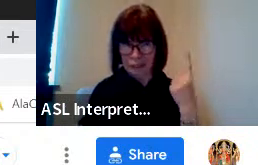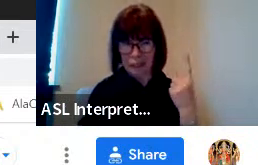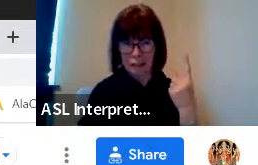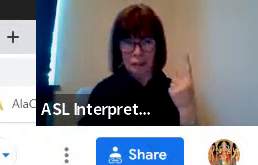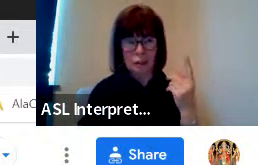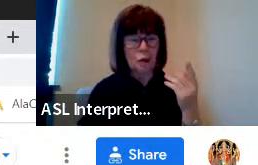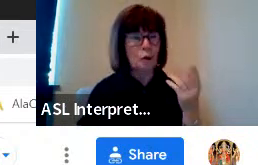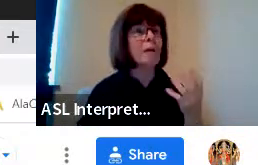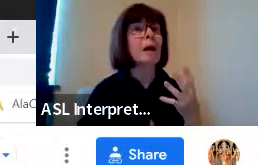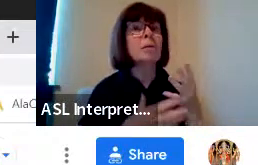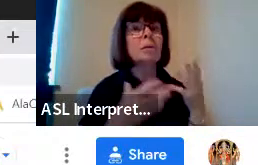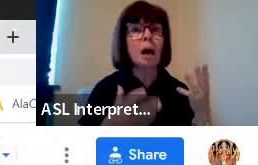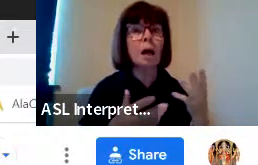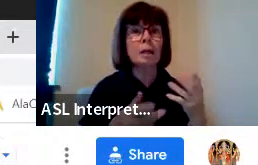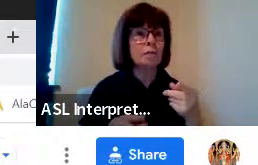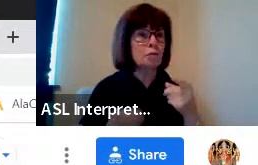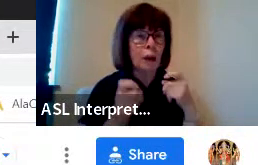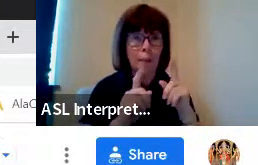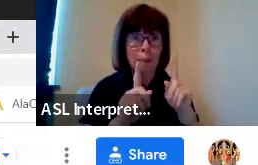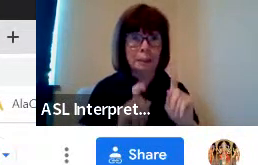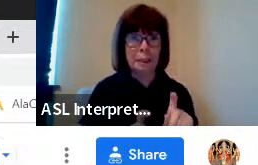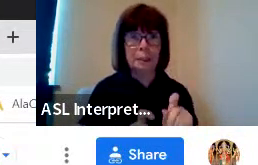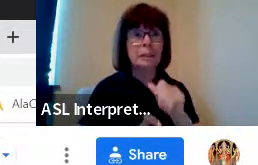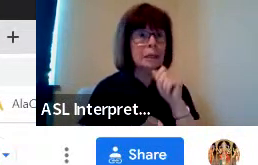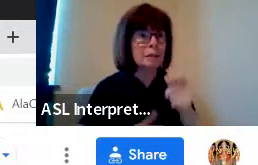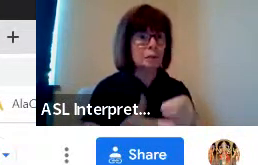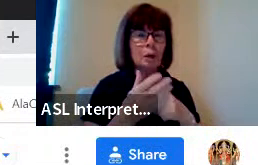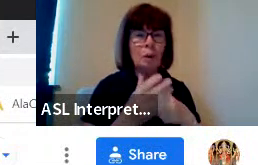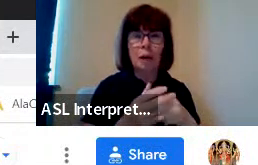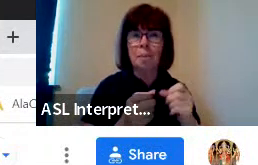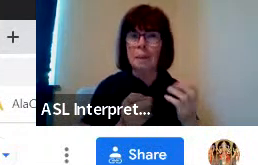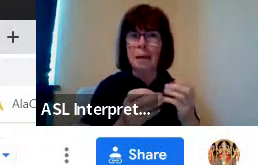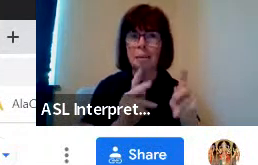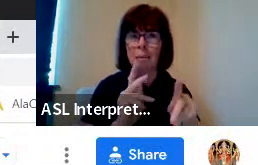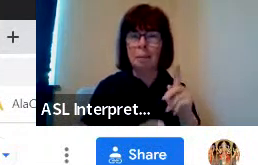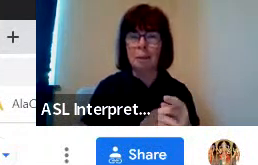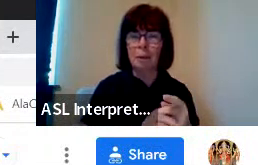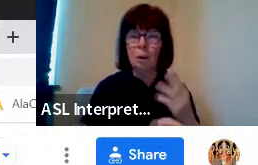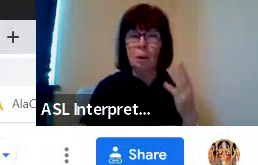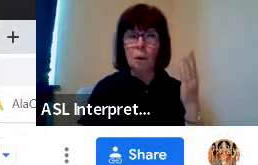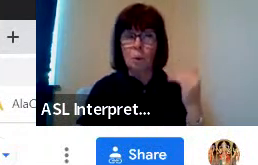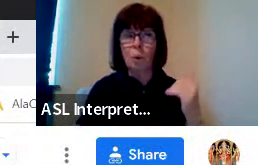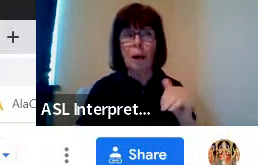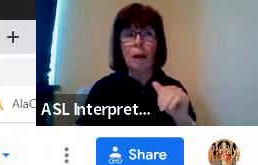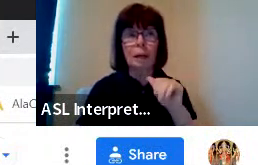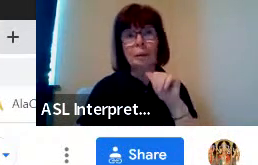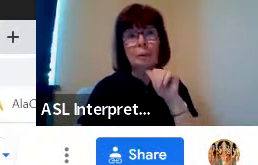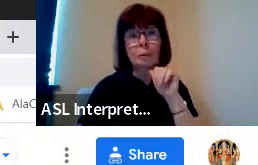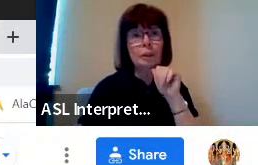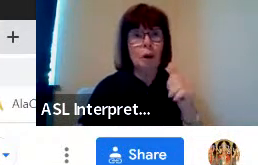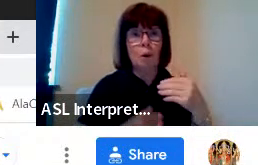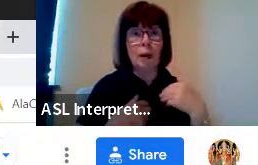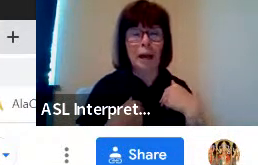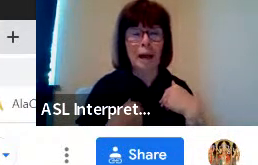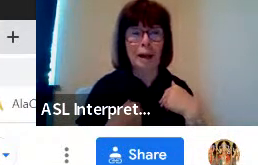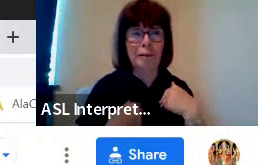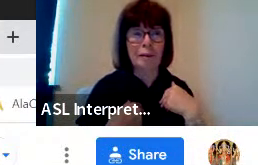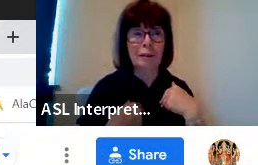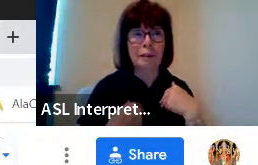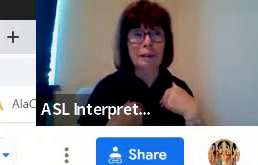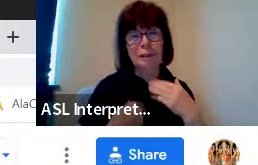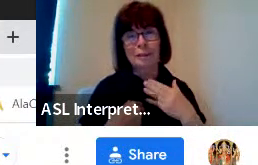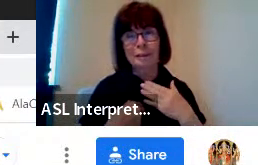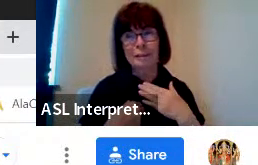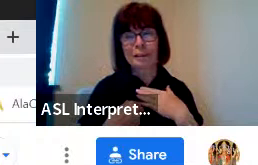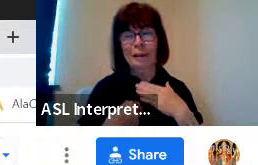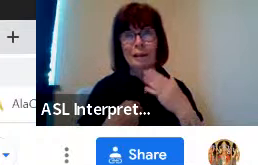rapid testing and it doesn't require a lot of personnel, like why we don't have, and this was my fantasy in March of 2020 or April